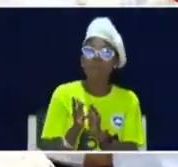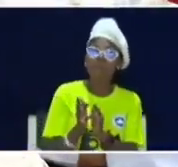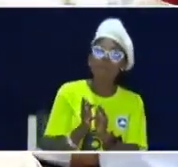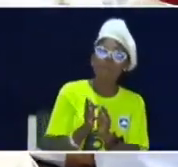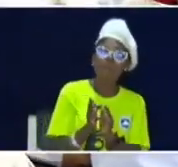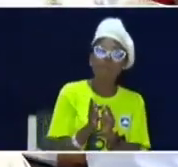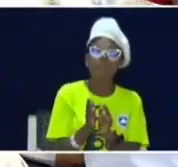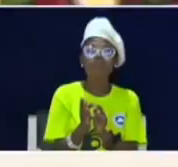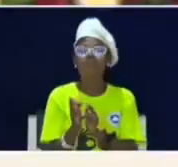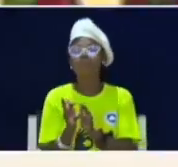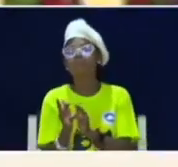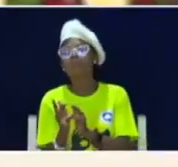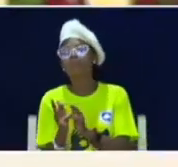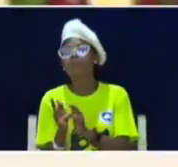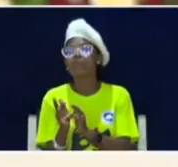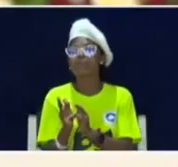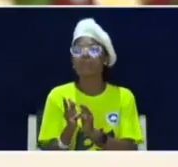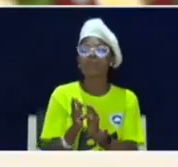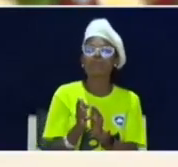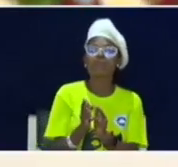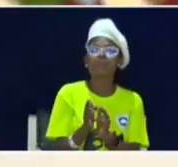umbagiji eke de